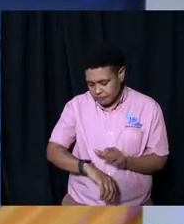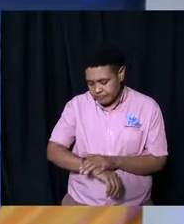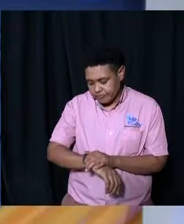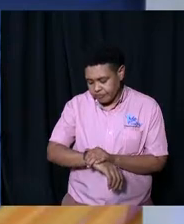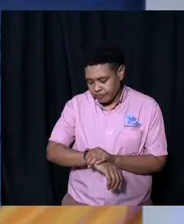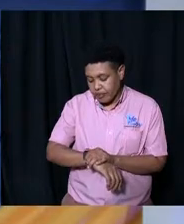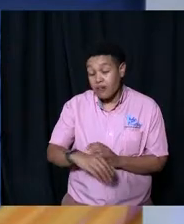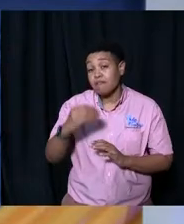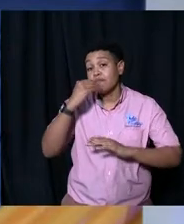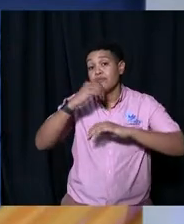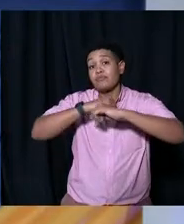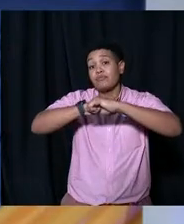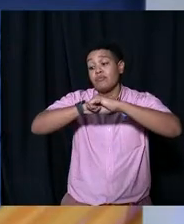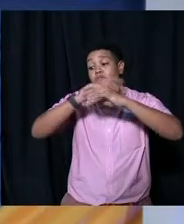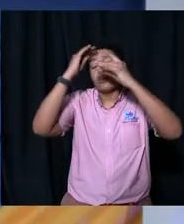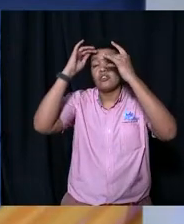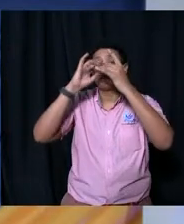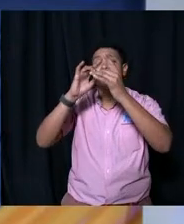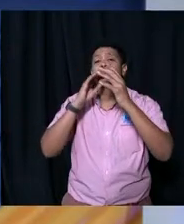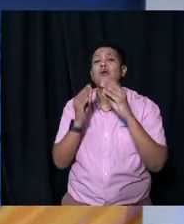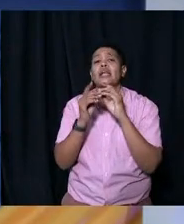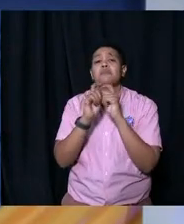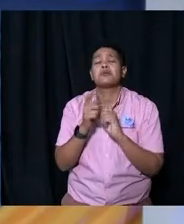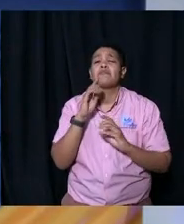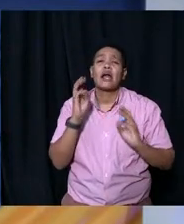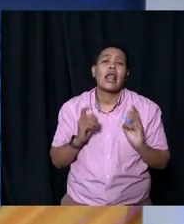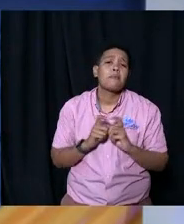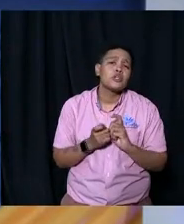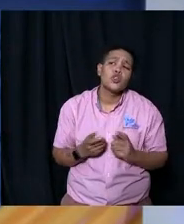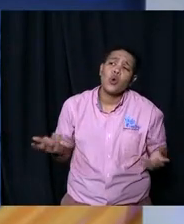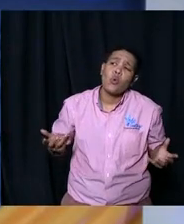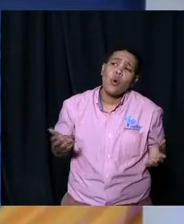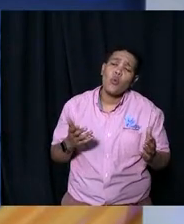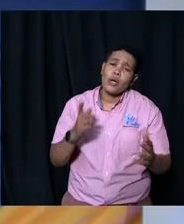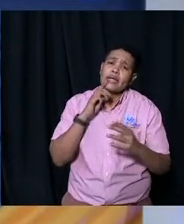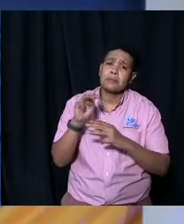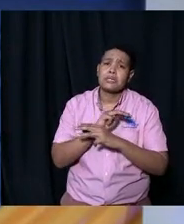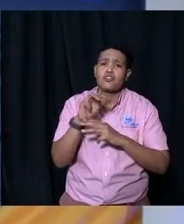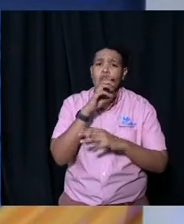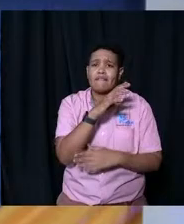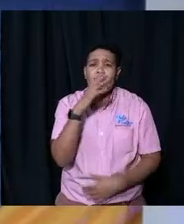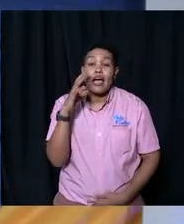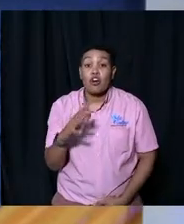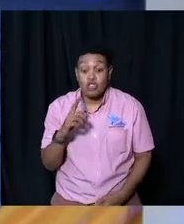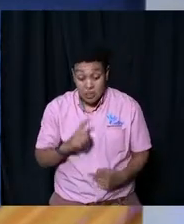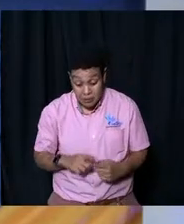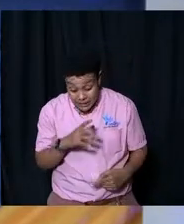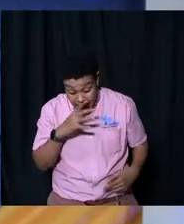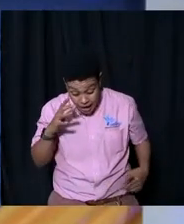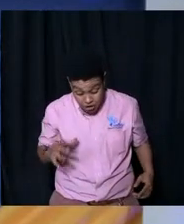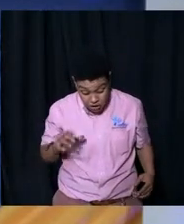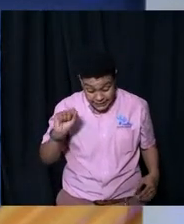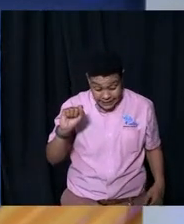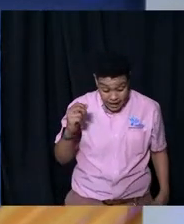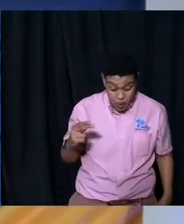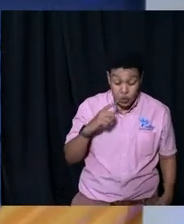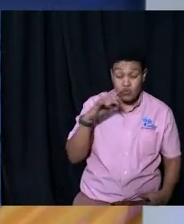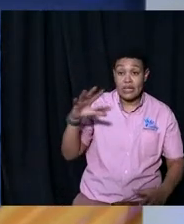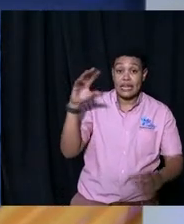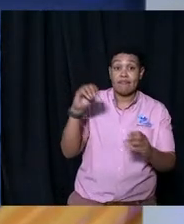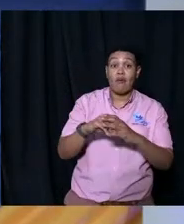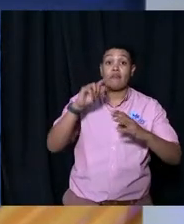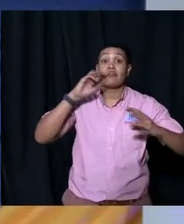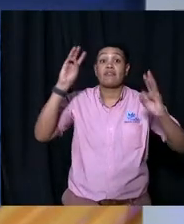concerned as part of adaptation for climate change, in what way was the Ministry of Agriculture and agricultural stakeholders involved